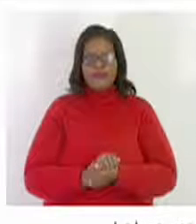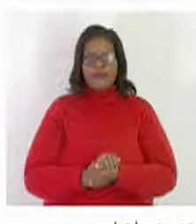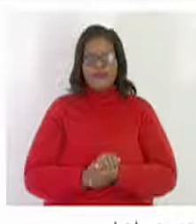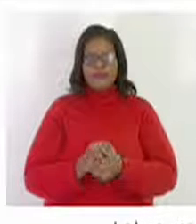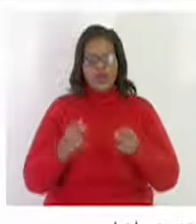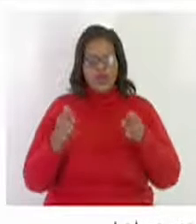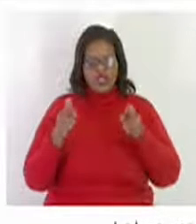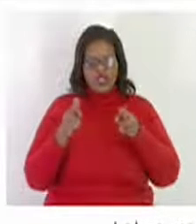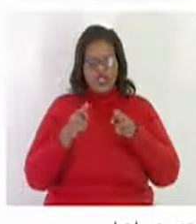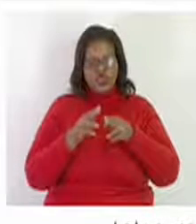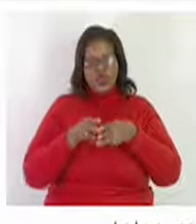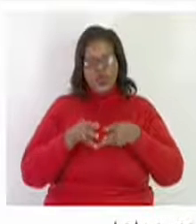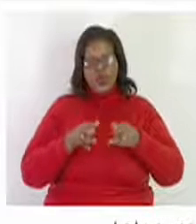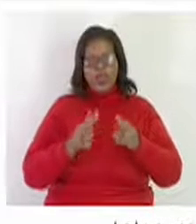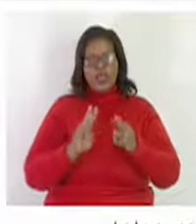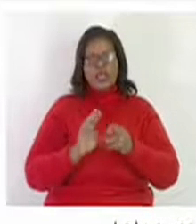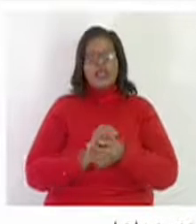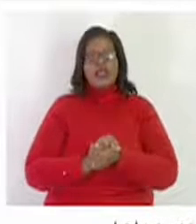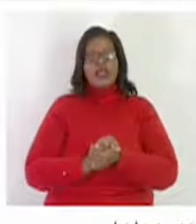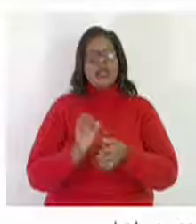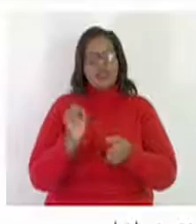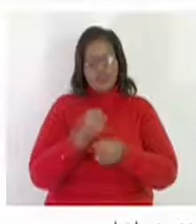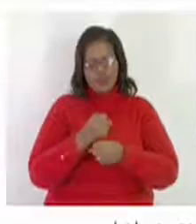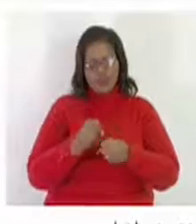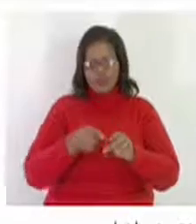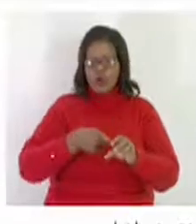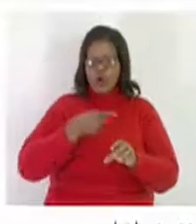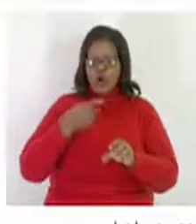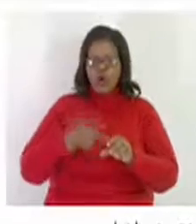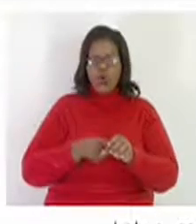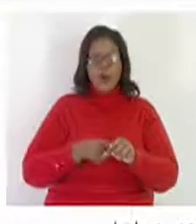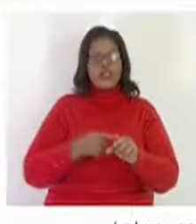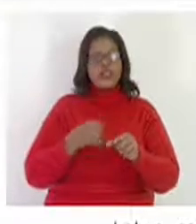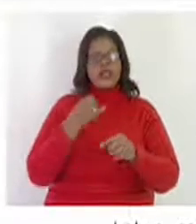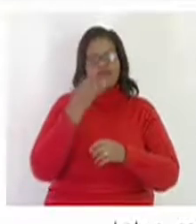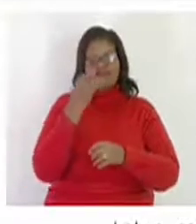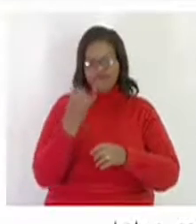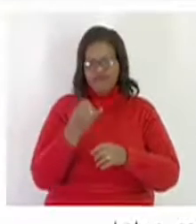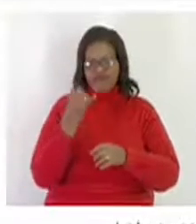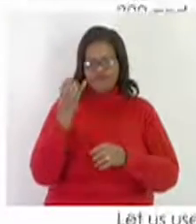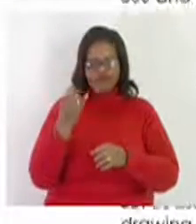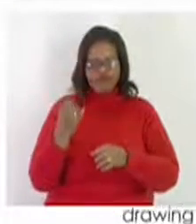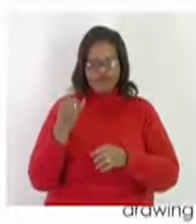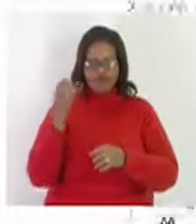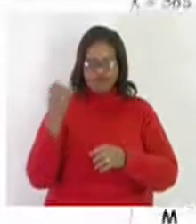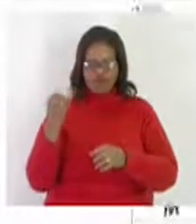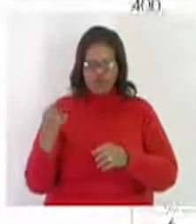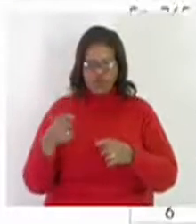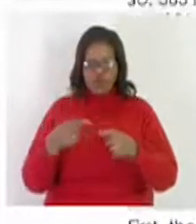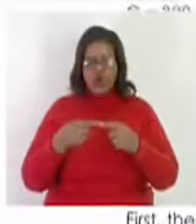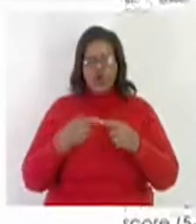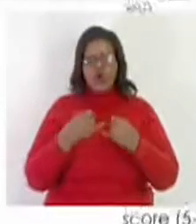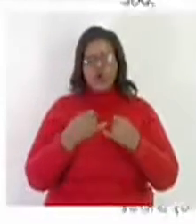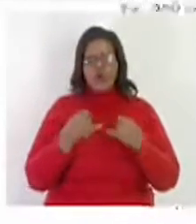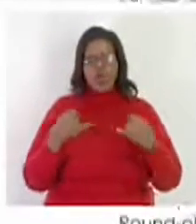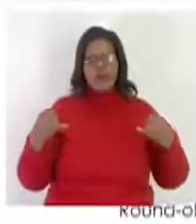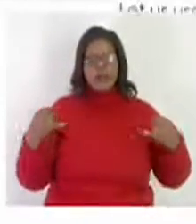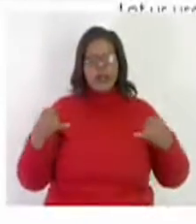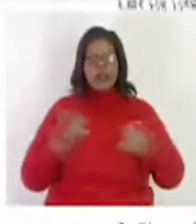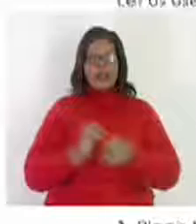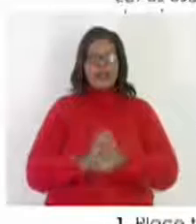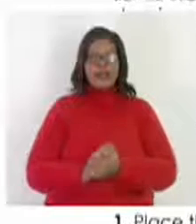shorter method because we cannot always be drawing number lines. So there is